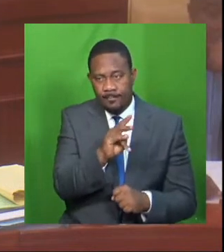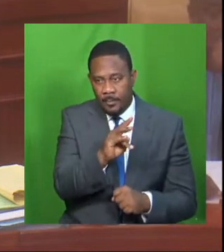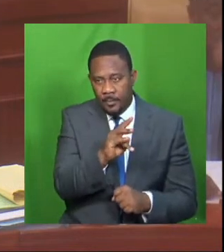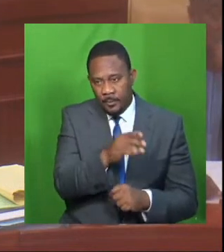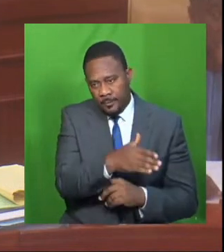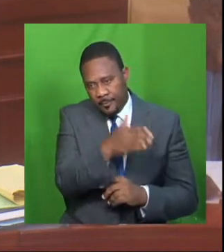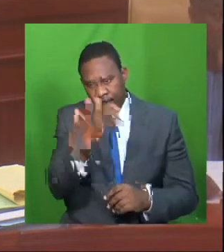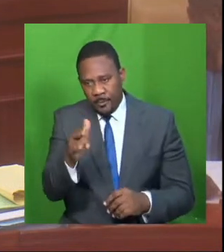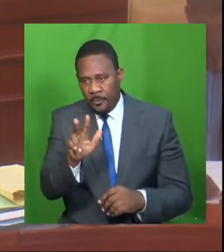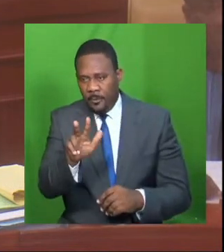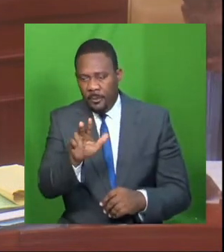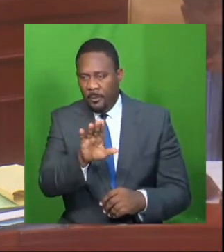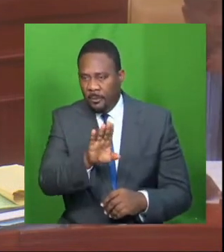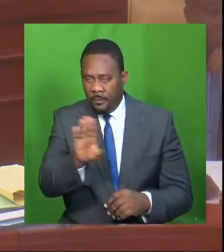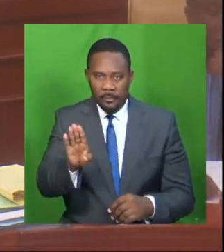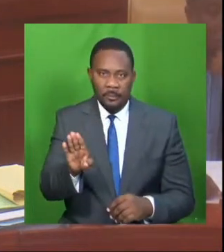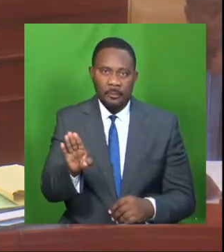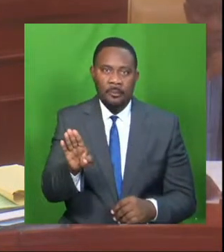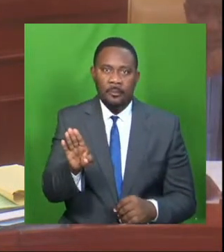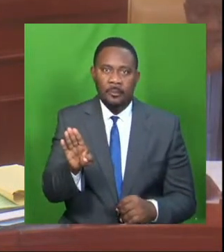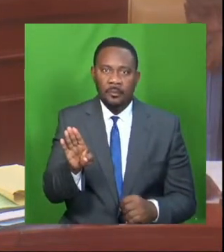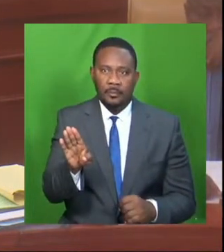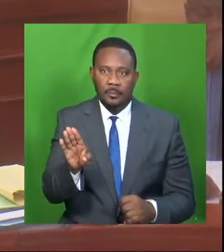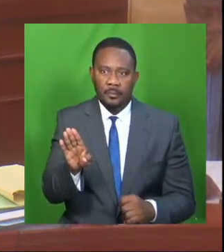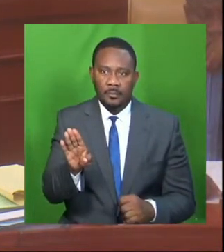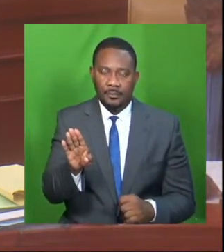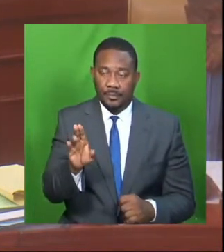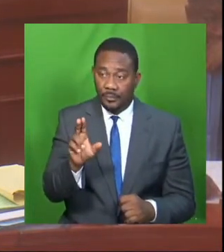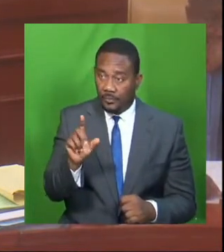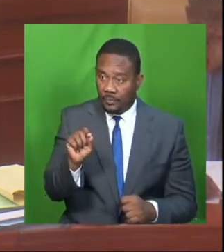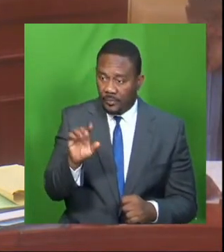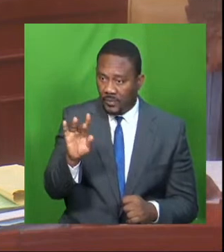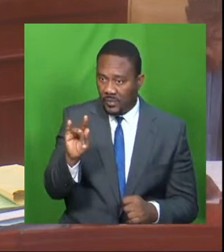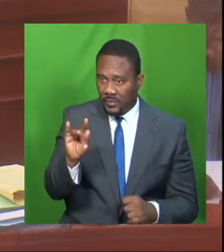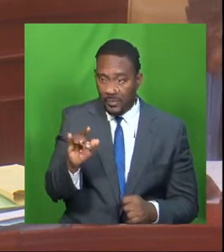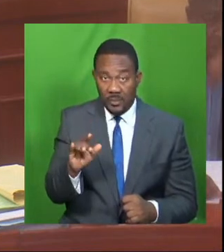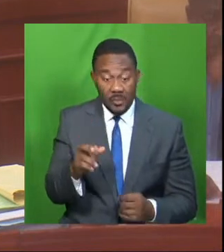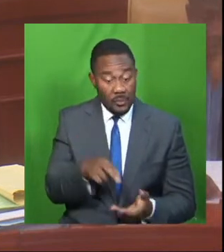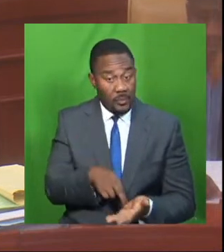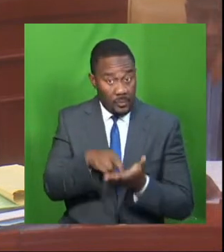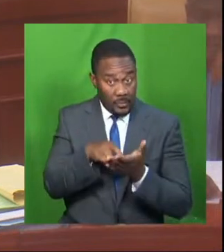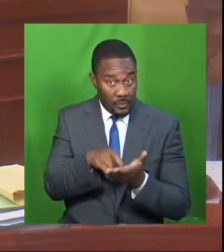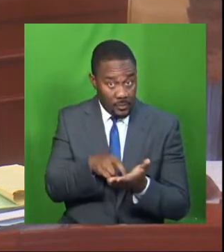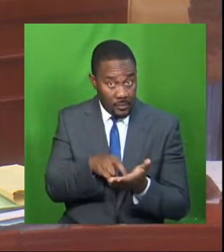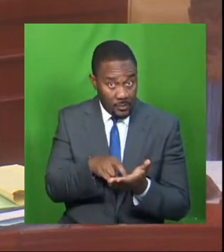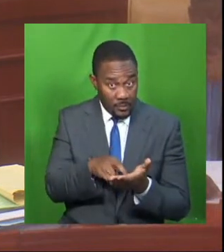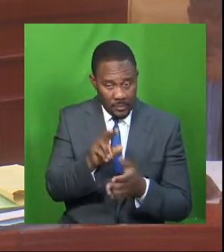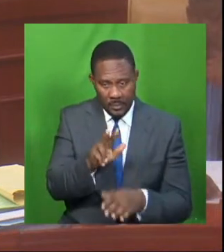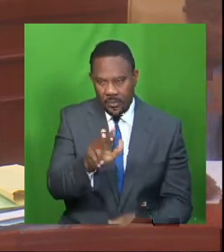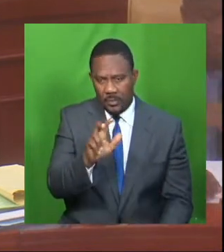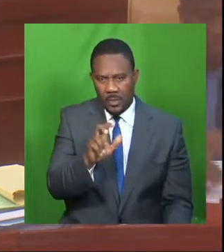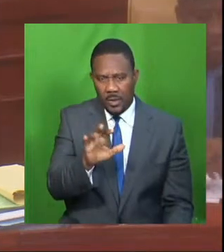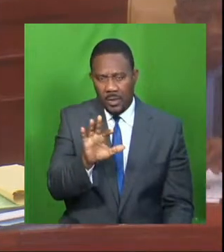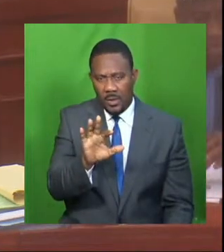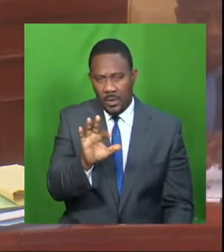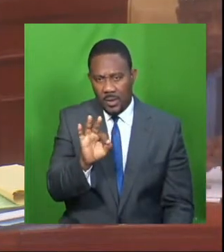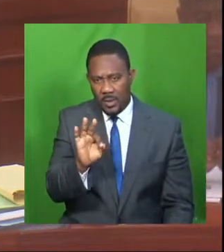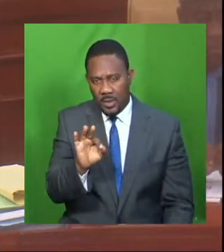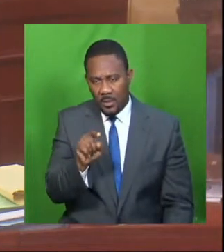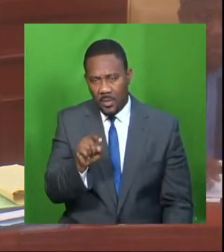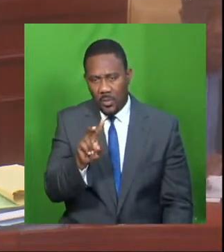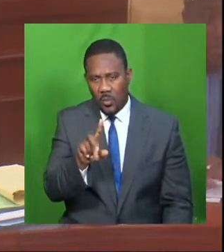possible. The report is due ready for distribution. Thank you. The chairman has assured. Right, I can say the House is